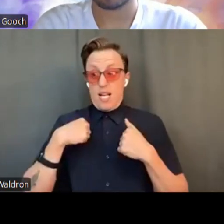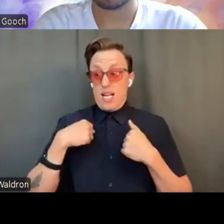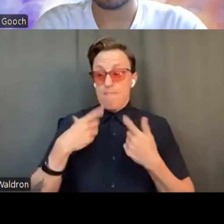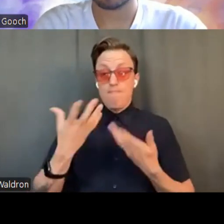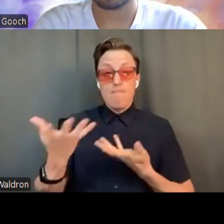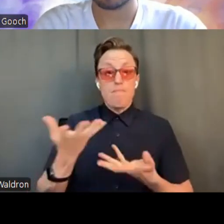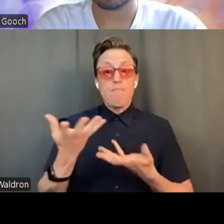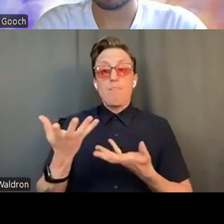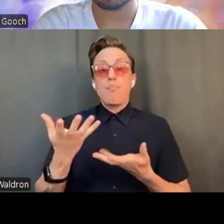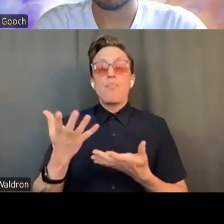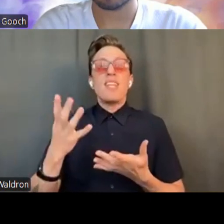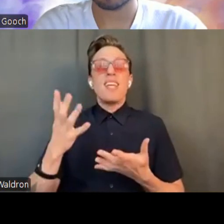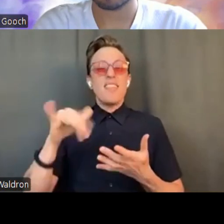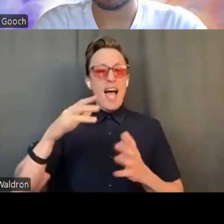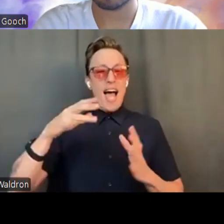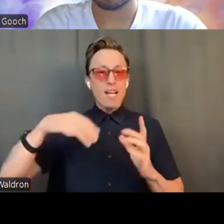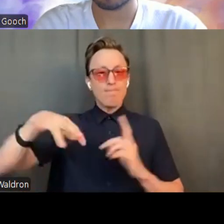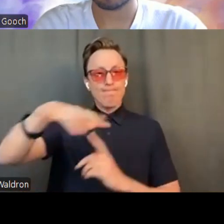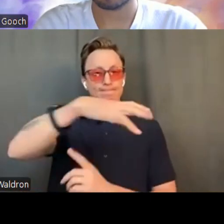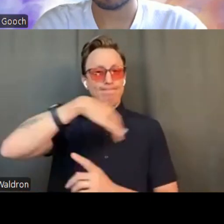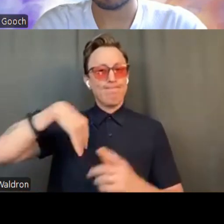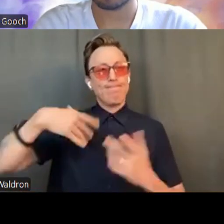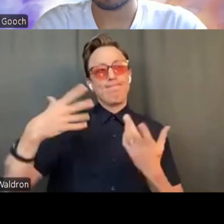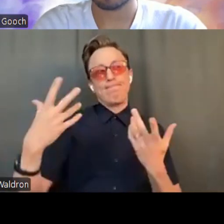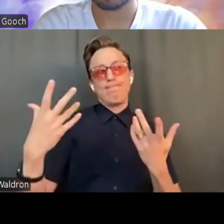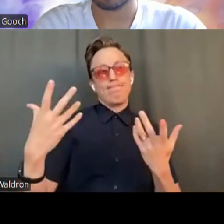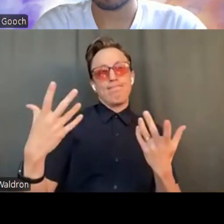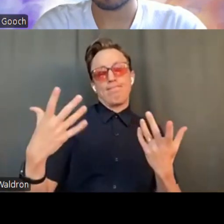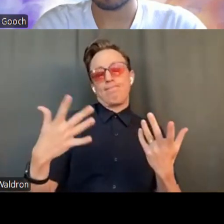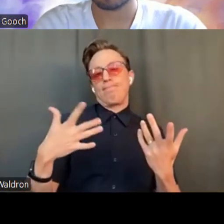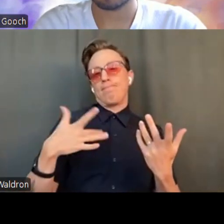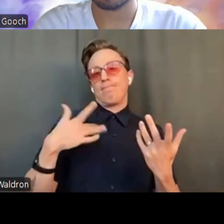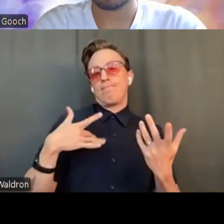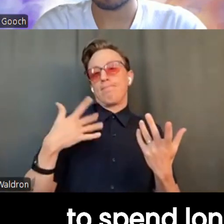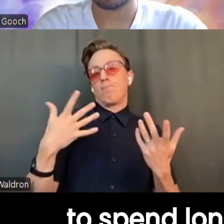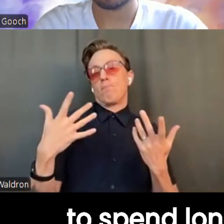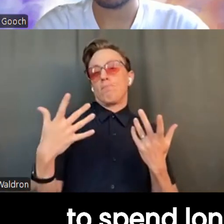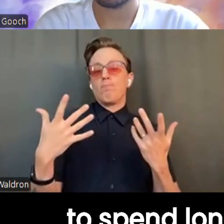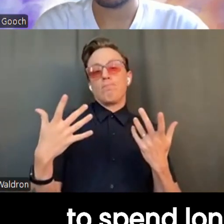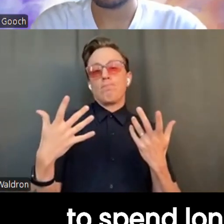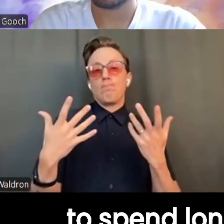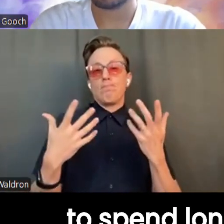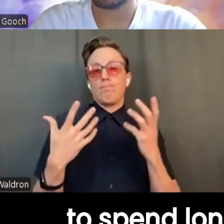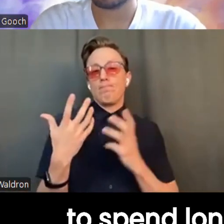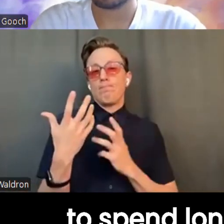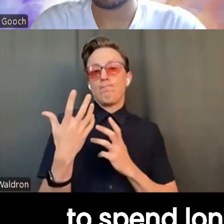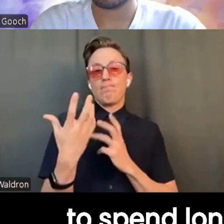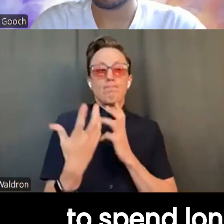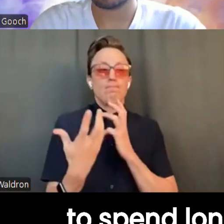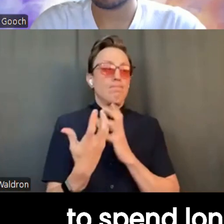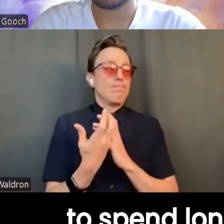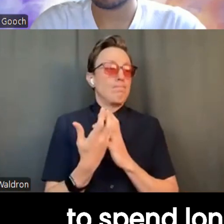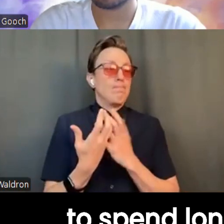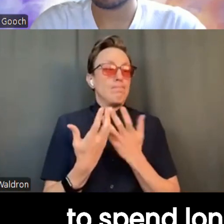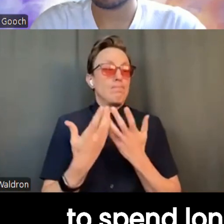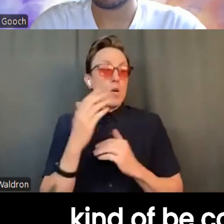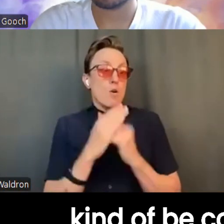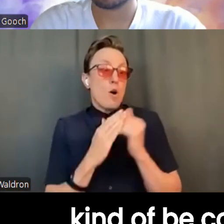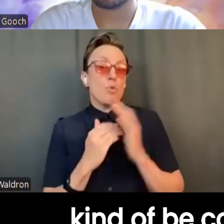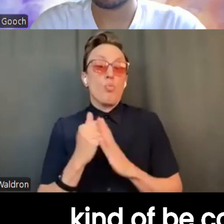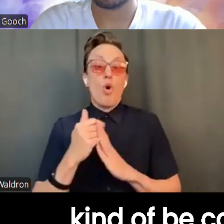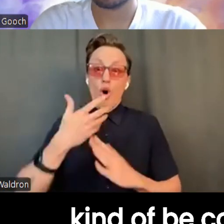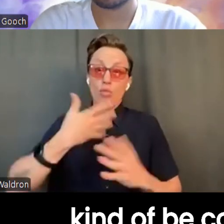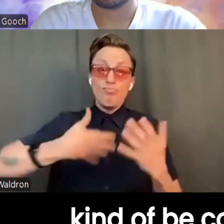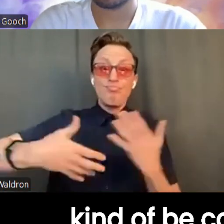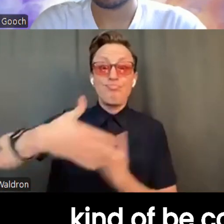An atmosphere that I might not necessarily find suitable to spend long amounts of time in. I have to just kind